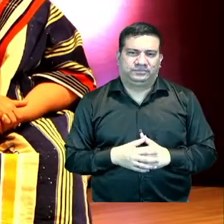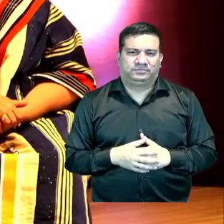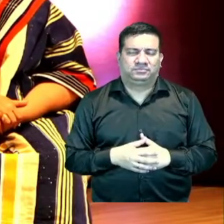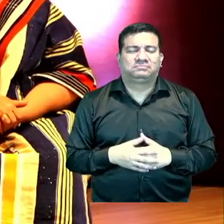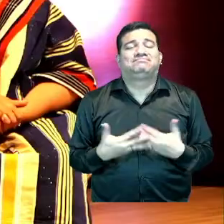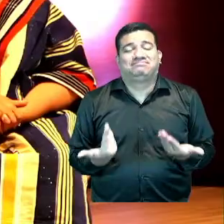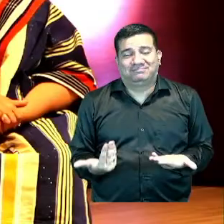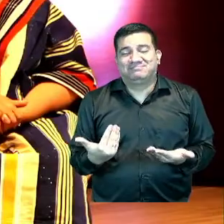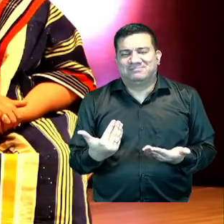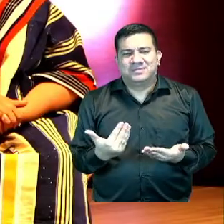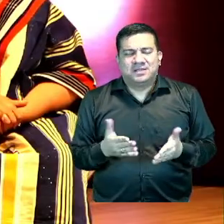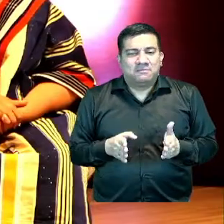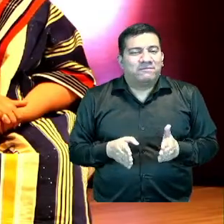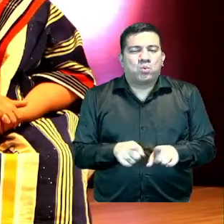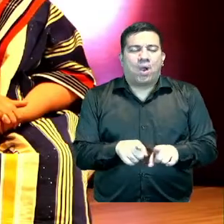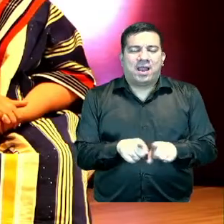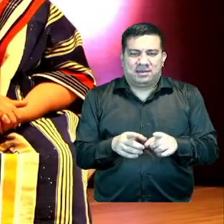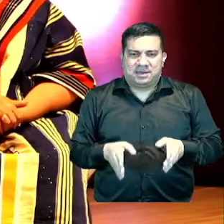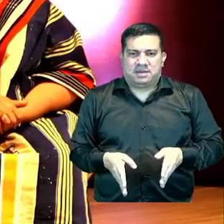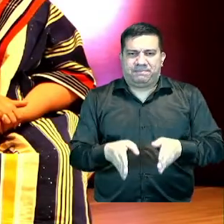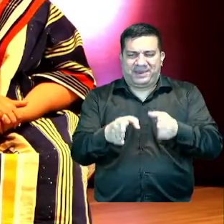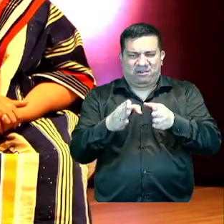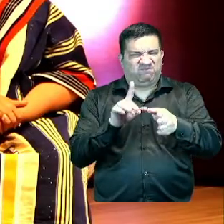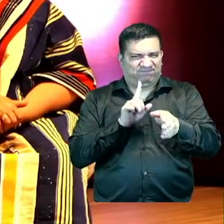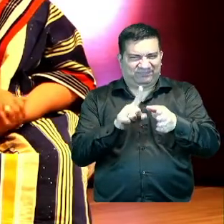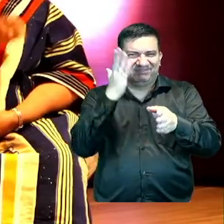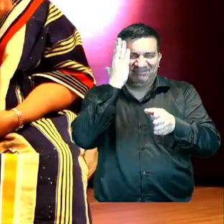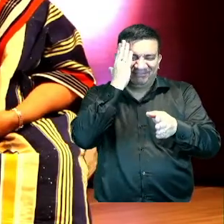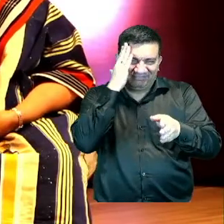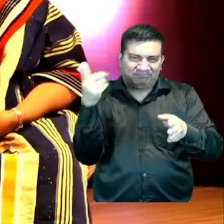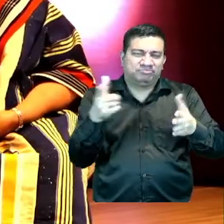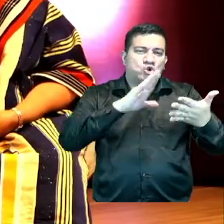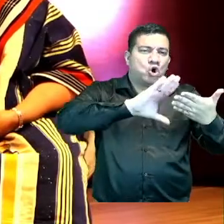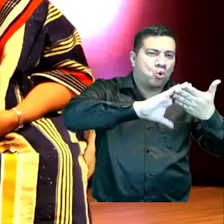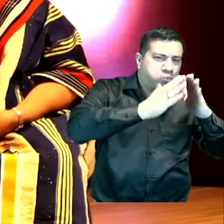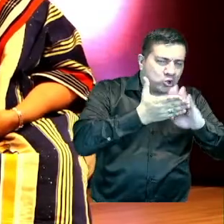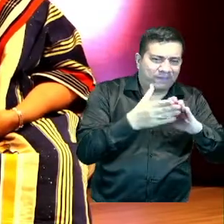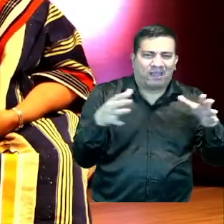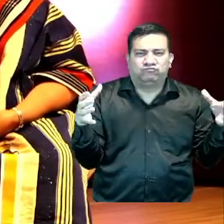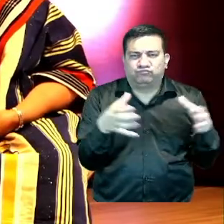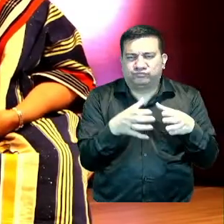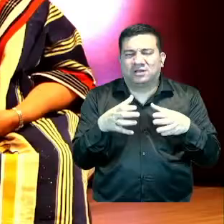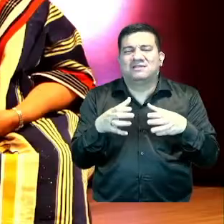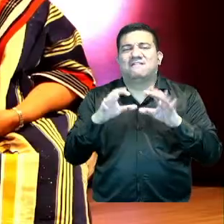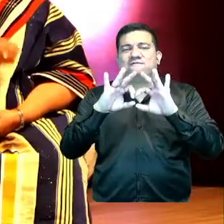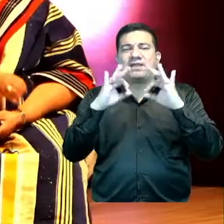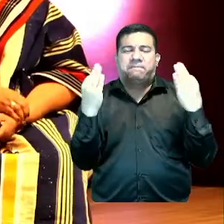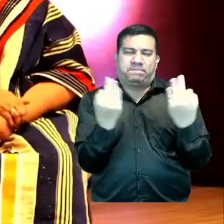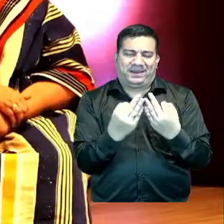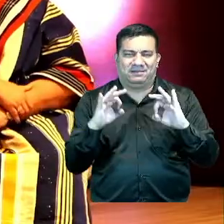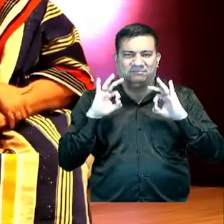is a path that we need to continue working on as a family and always as a community.